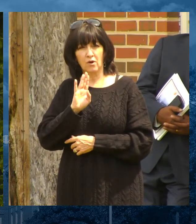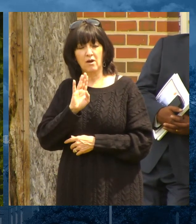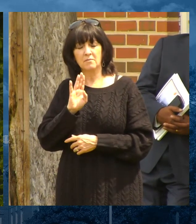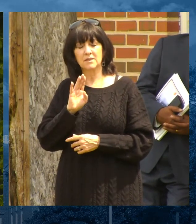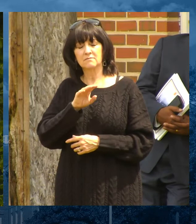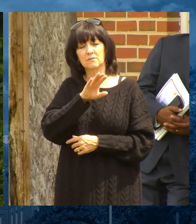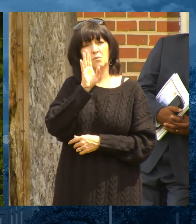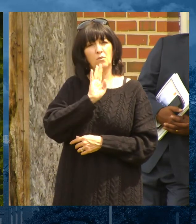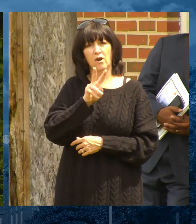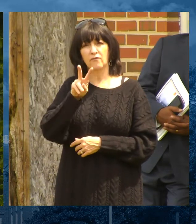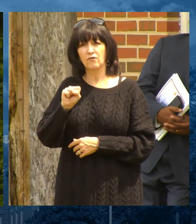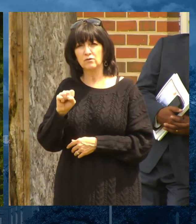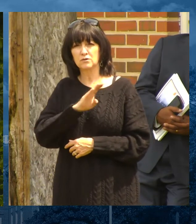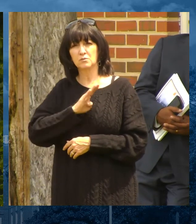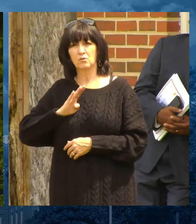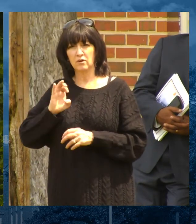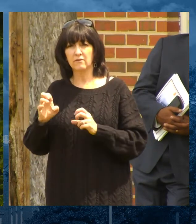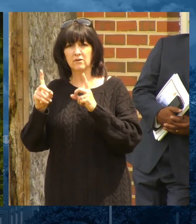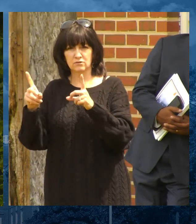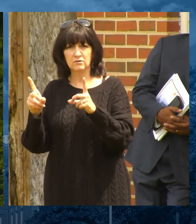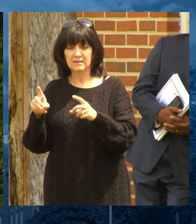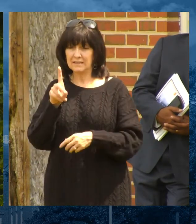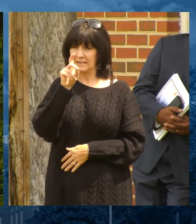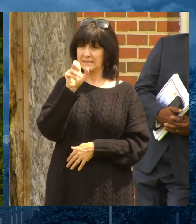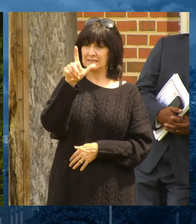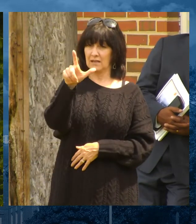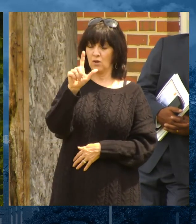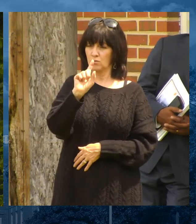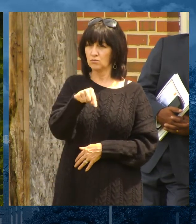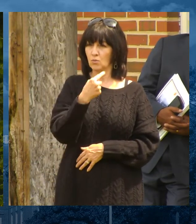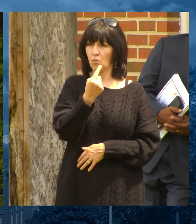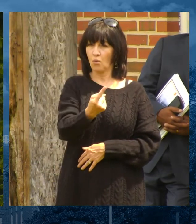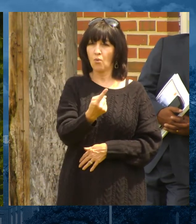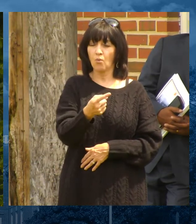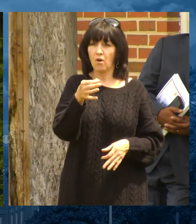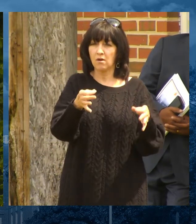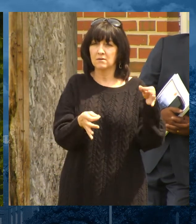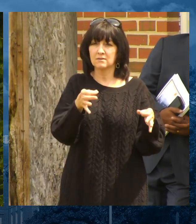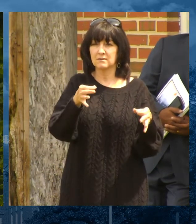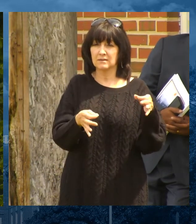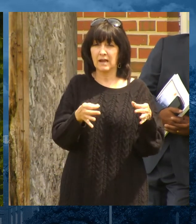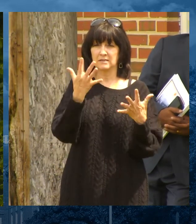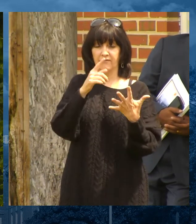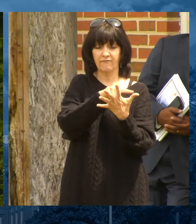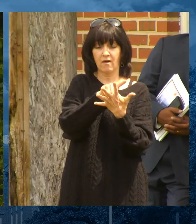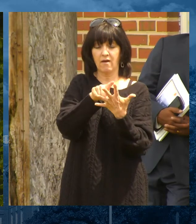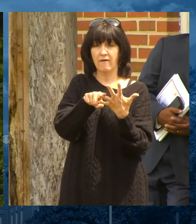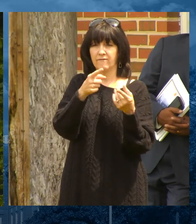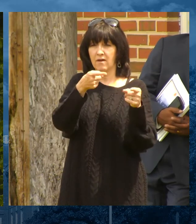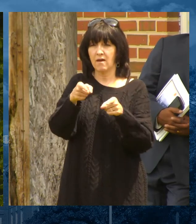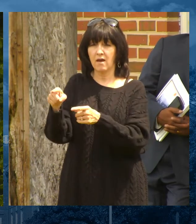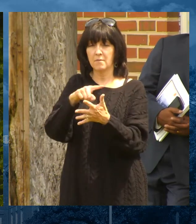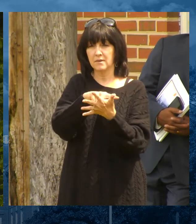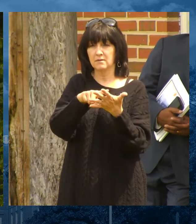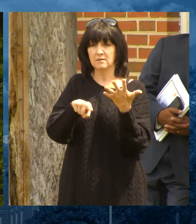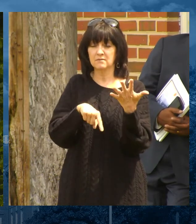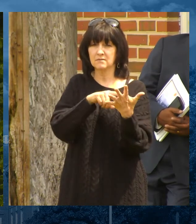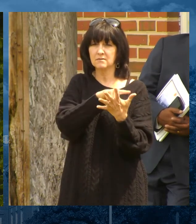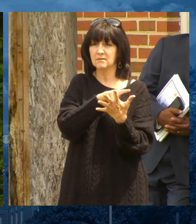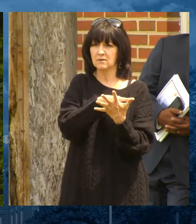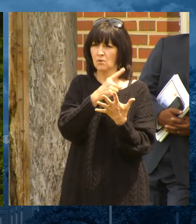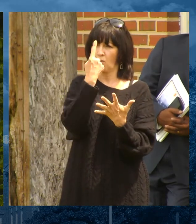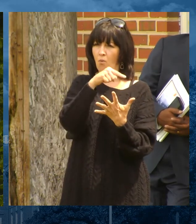Delaware was the only case of the 5 cases to be affirmed by the United States Supreme Court. What does that mean